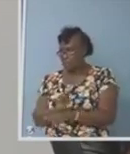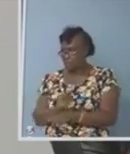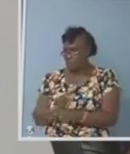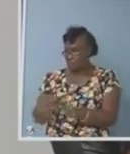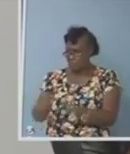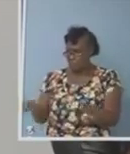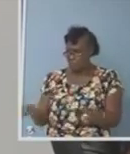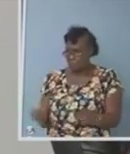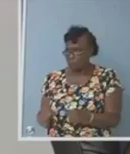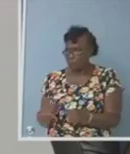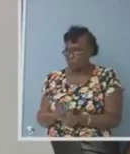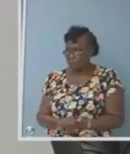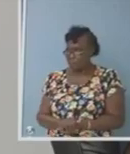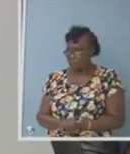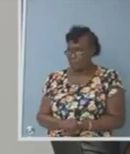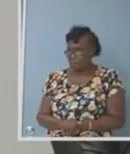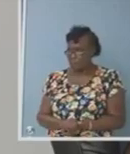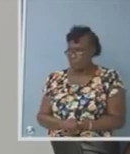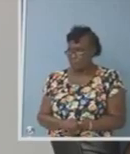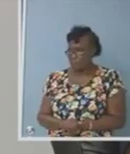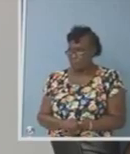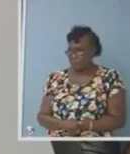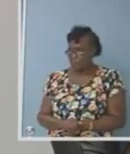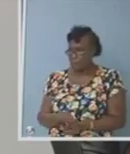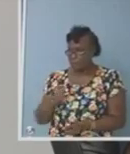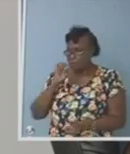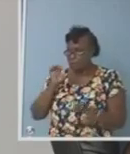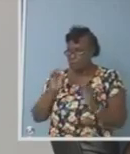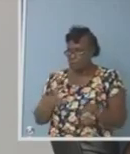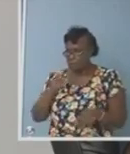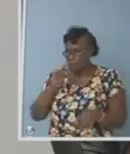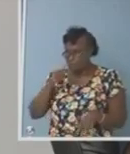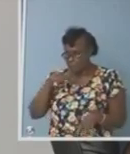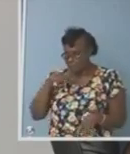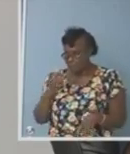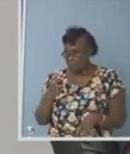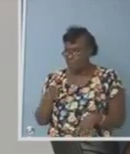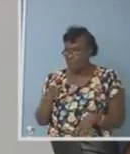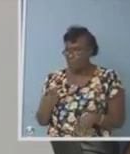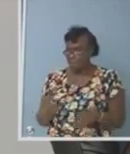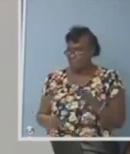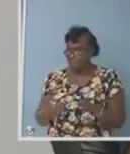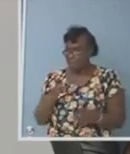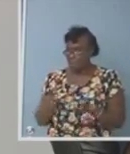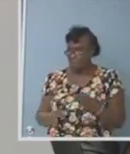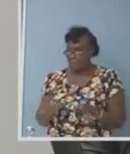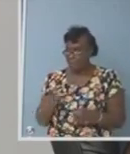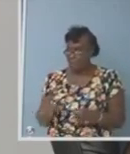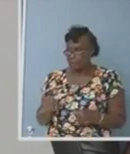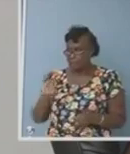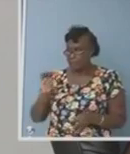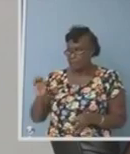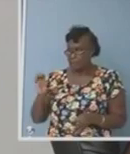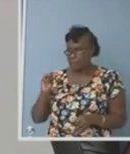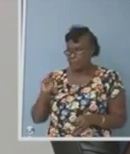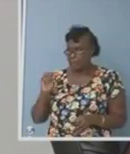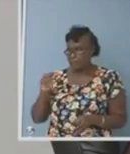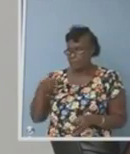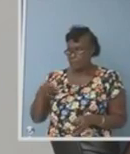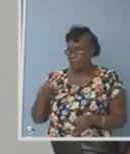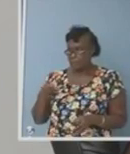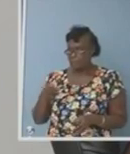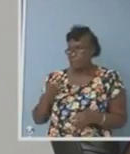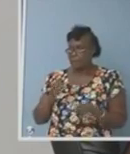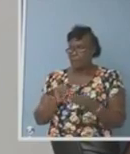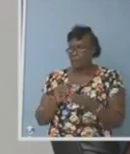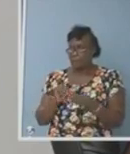workstations. I cannot tell you from this standpoint whether or not the CMOH office would have made